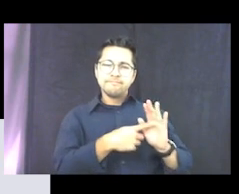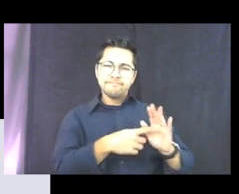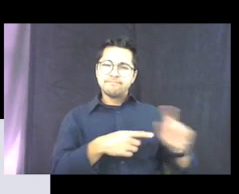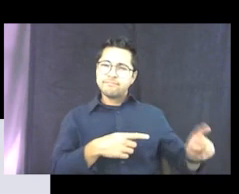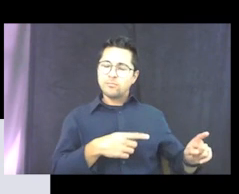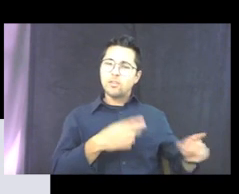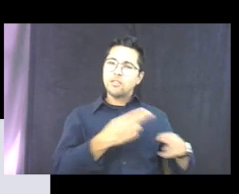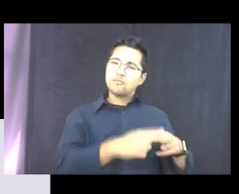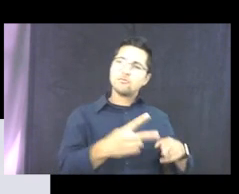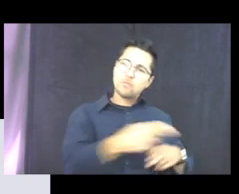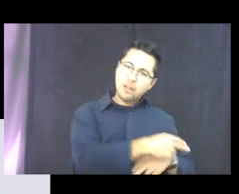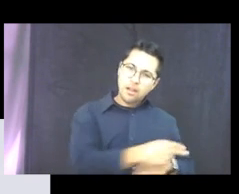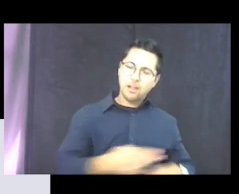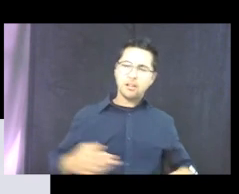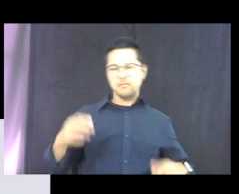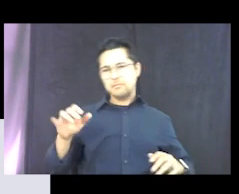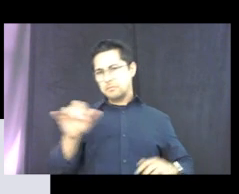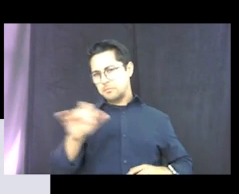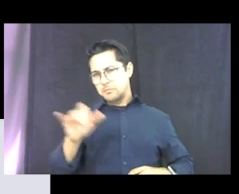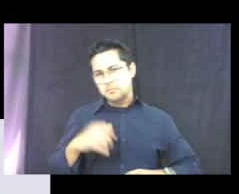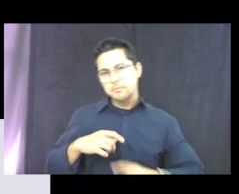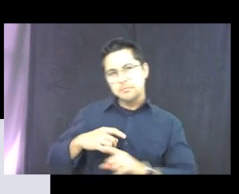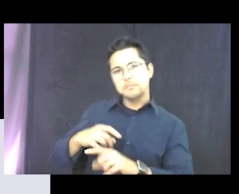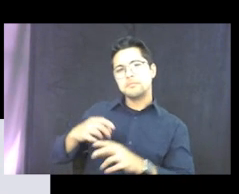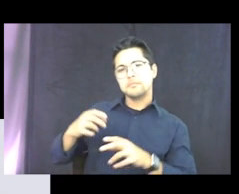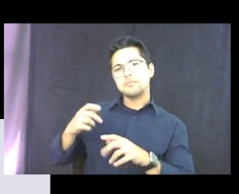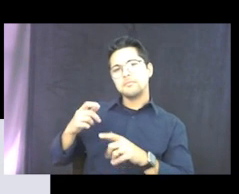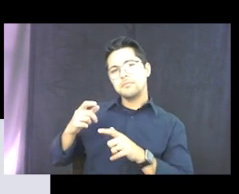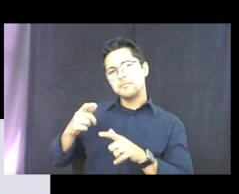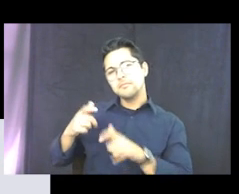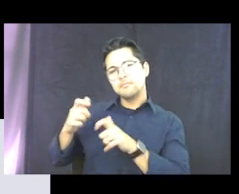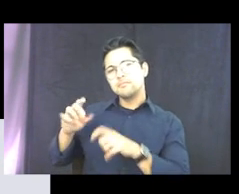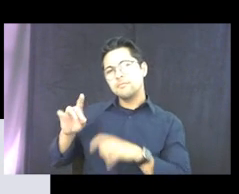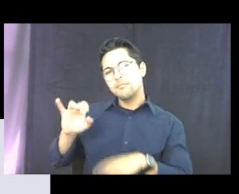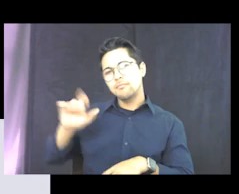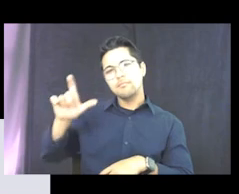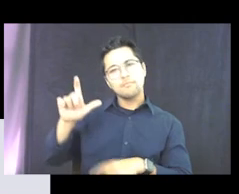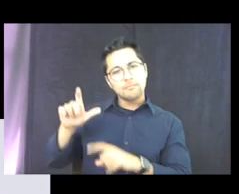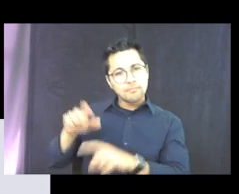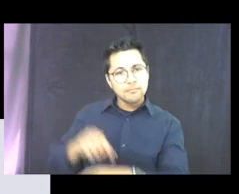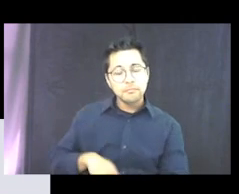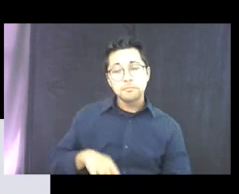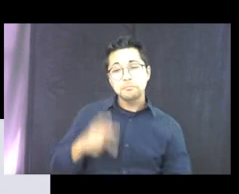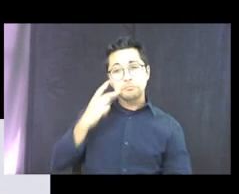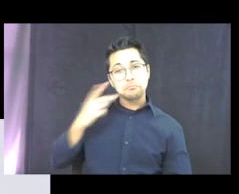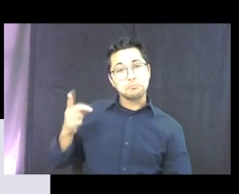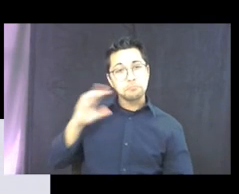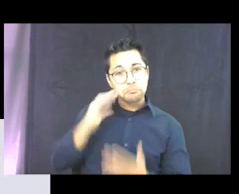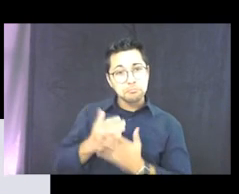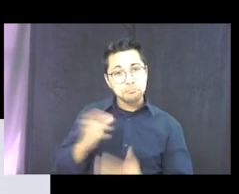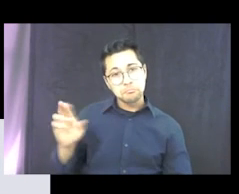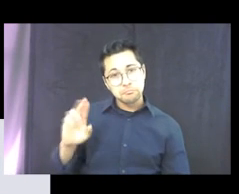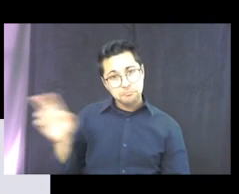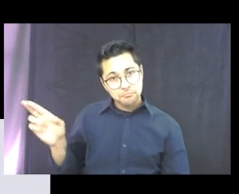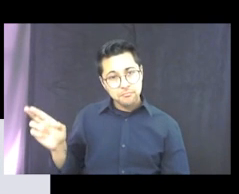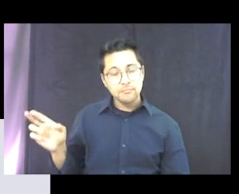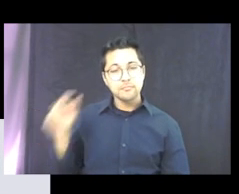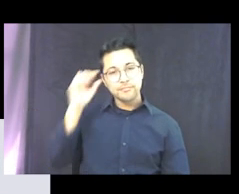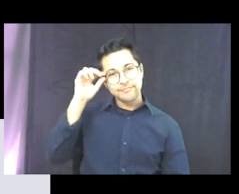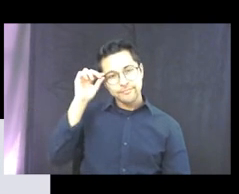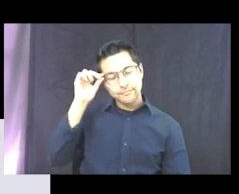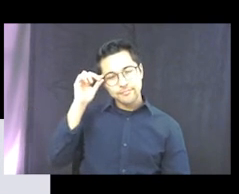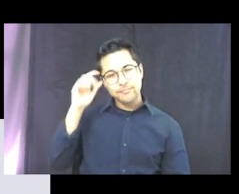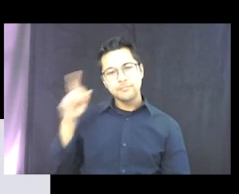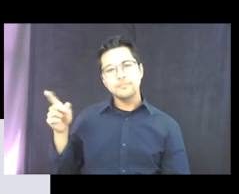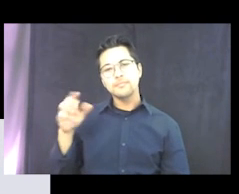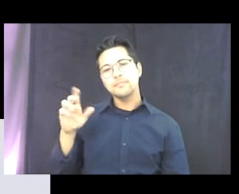shortcut earlier. It's the speed dial widget. As you can see in the image on the right of the screen, the